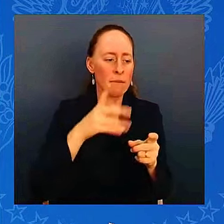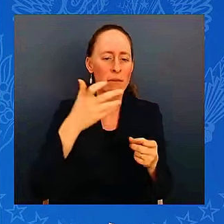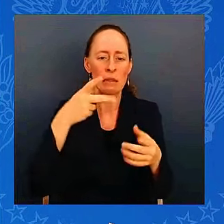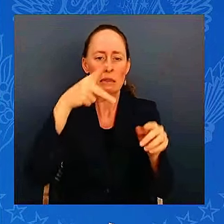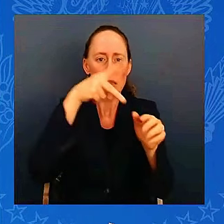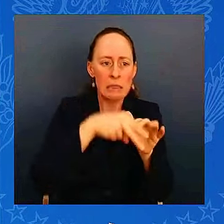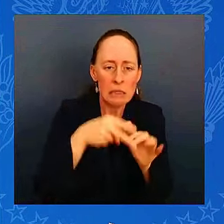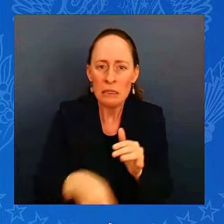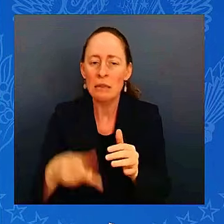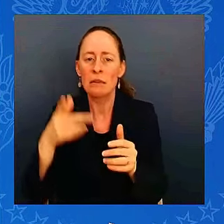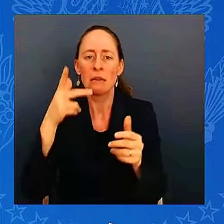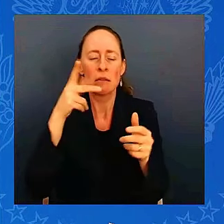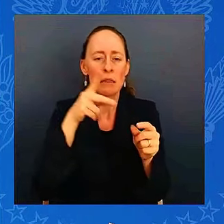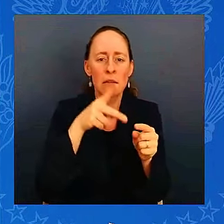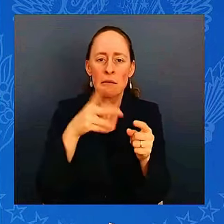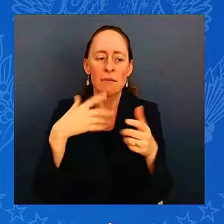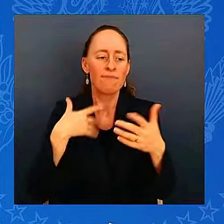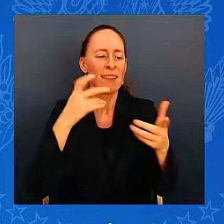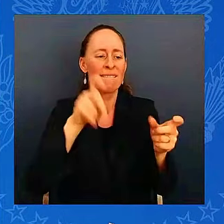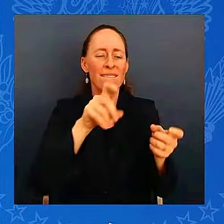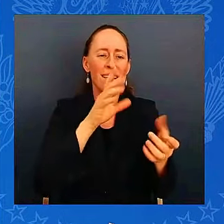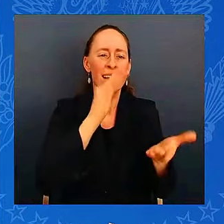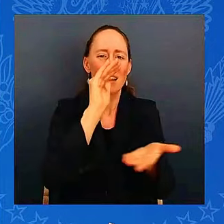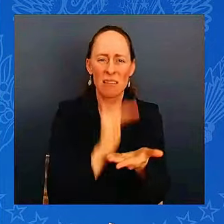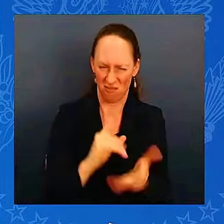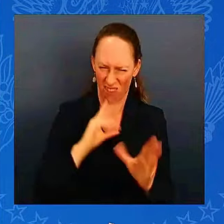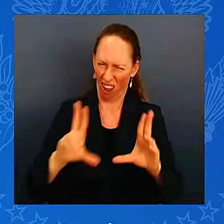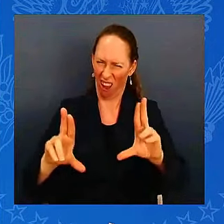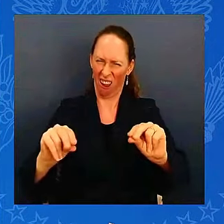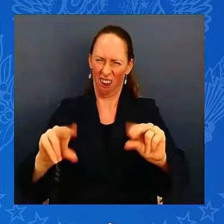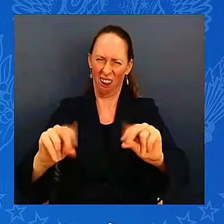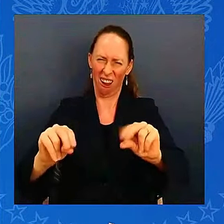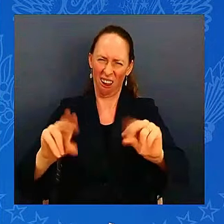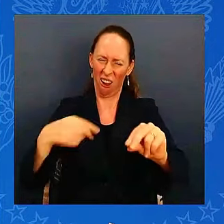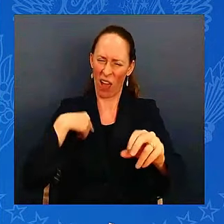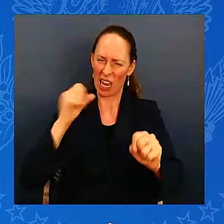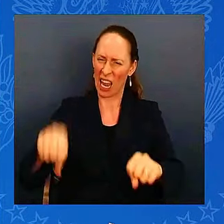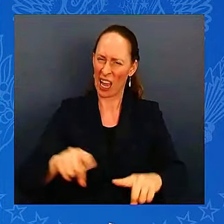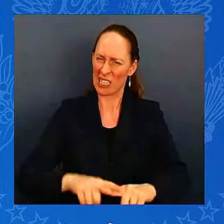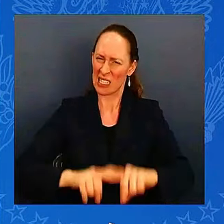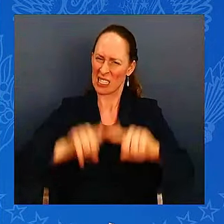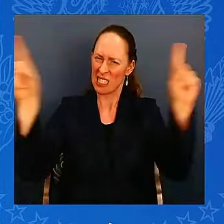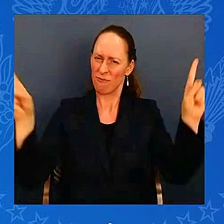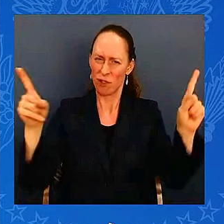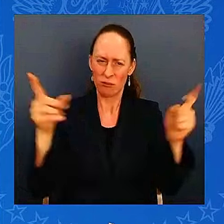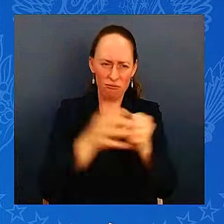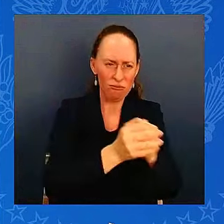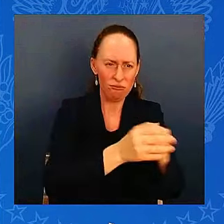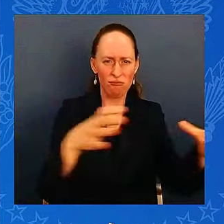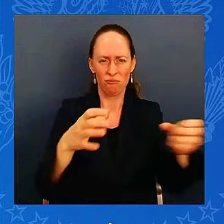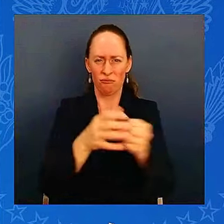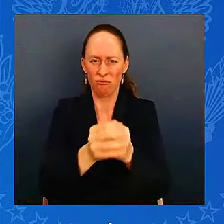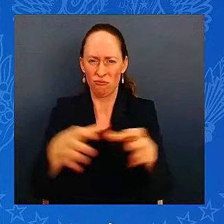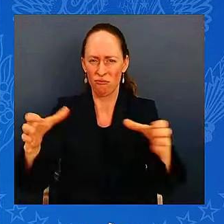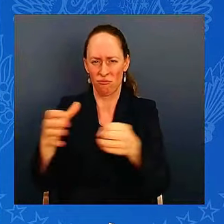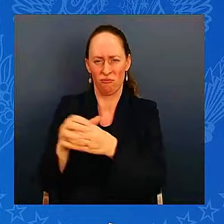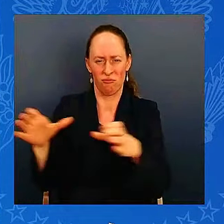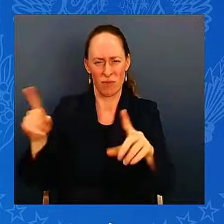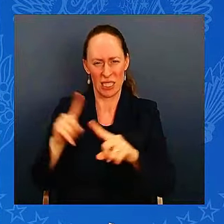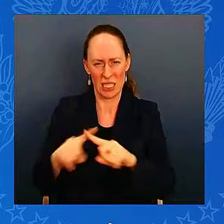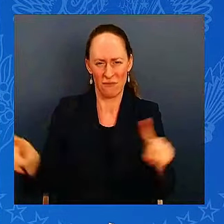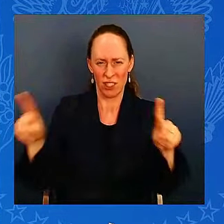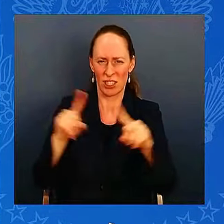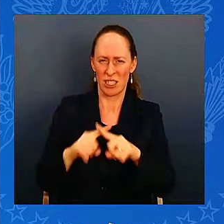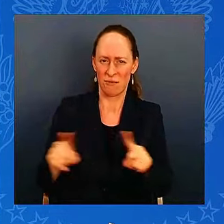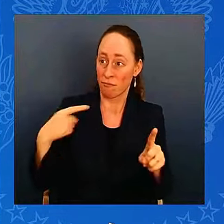on growth. And the public and private sector lead all of it. All of you in this audience, you've led